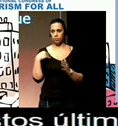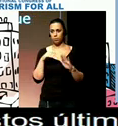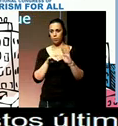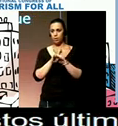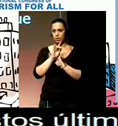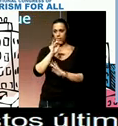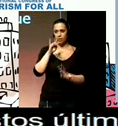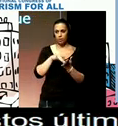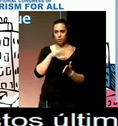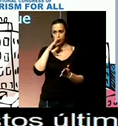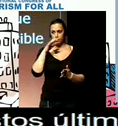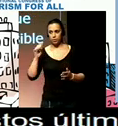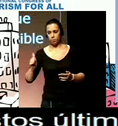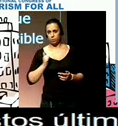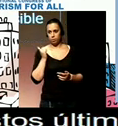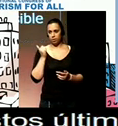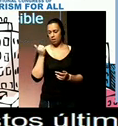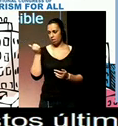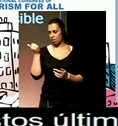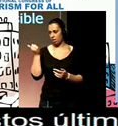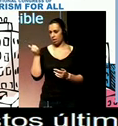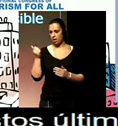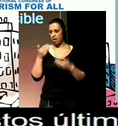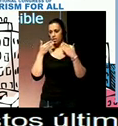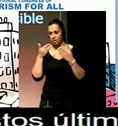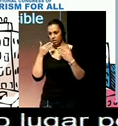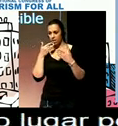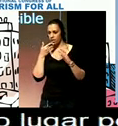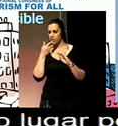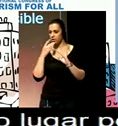and Paralympic Games in 2004.